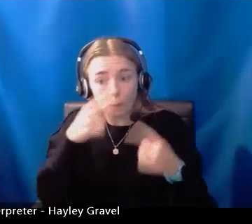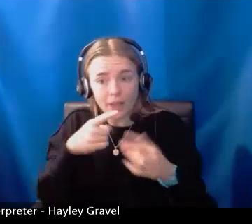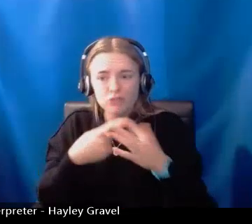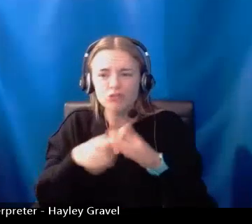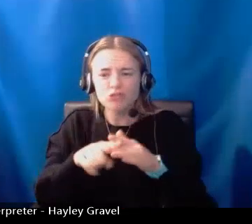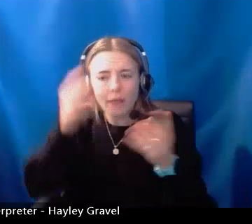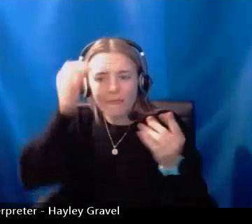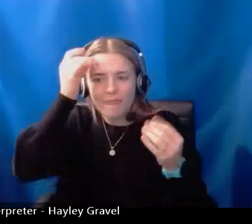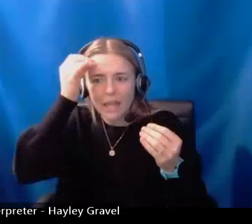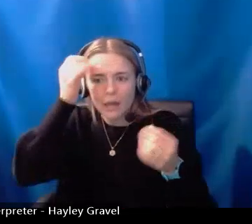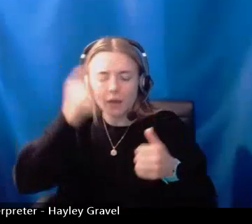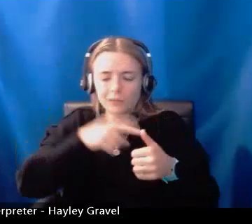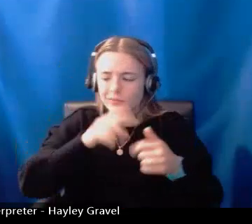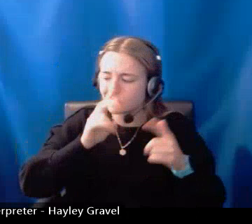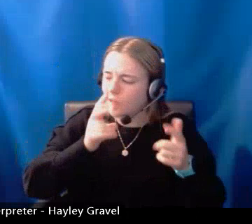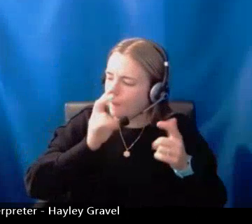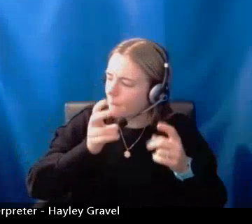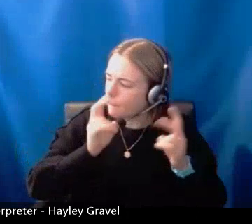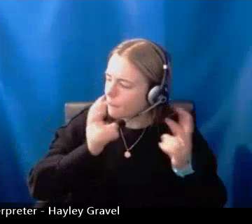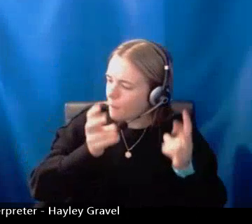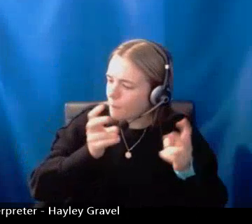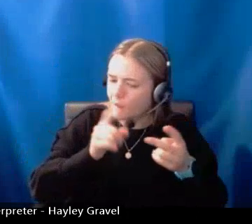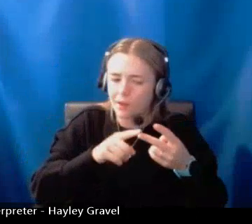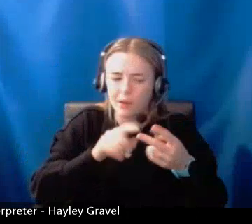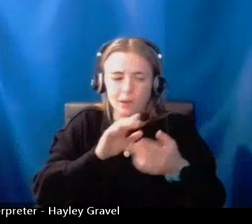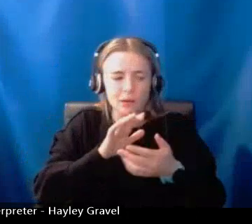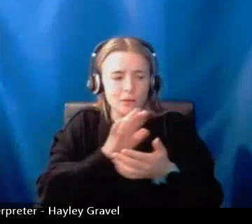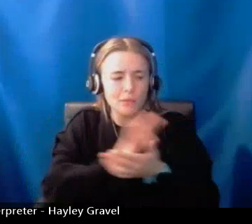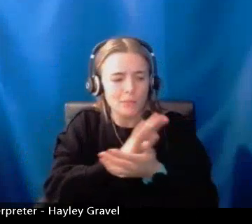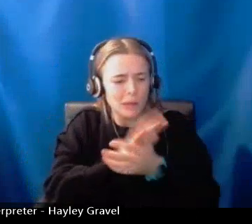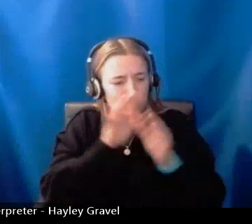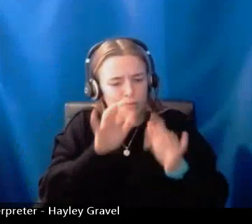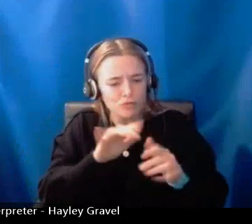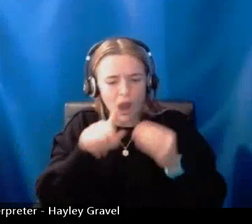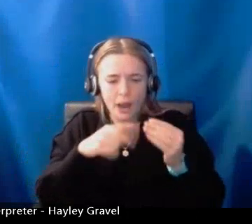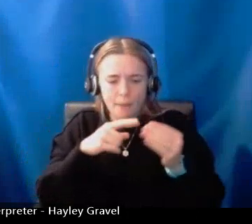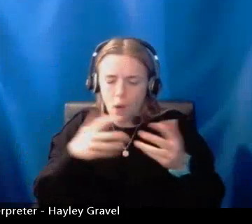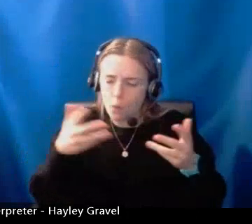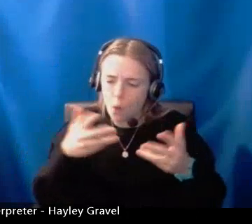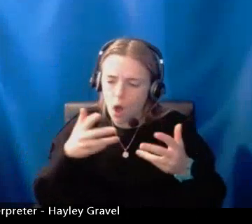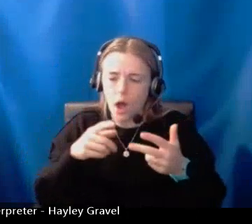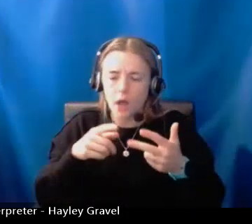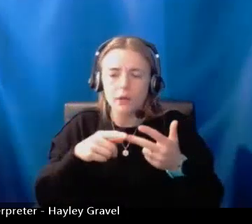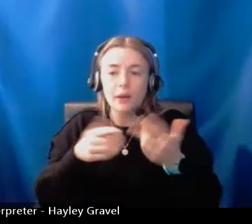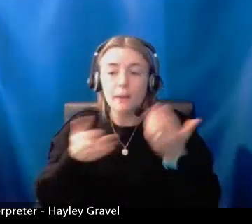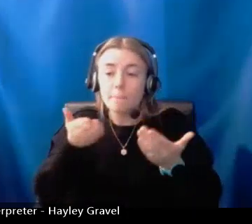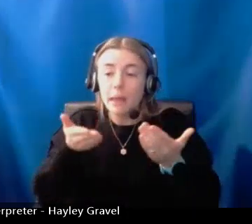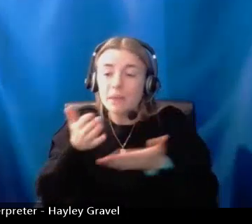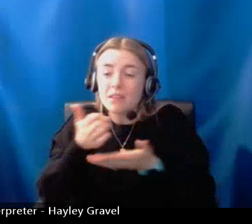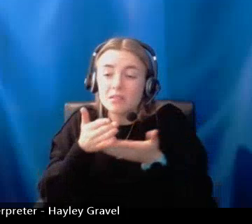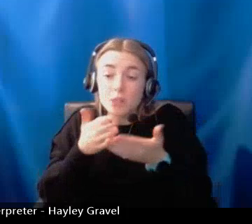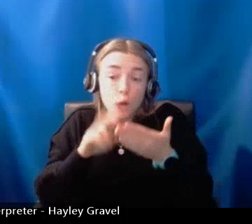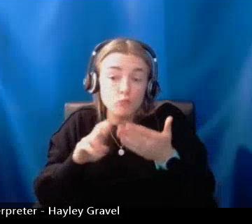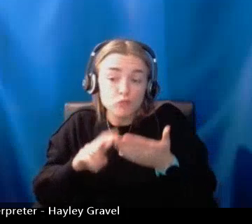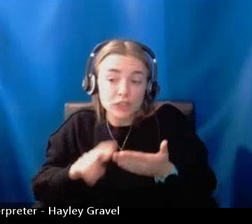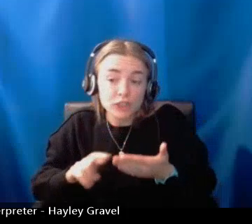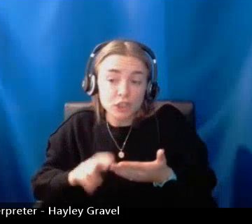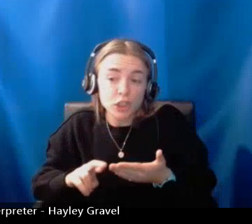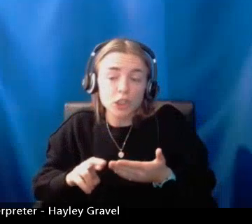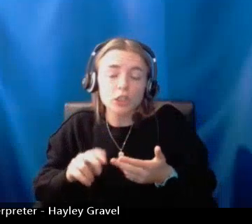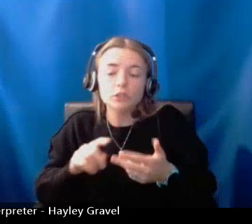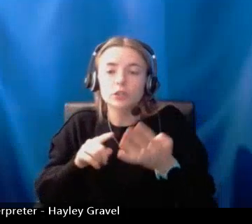now. You're thinking about what you're going to write about. You're doing some preliminary research. You're thinking about what your proposal might sound